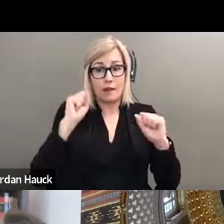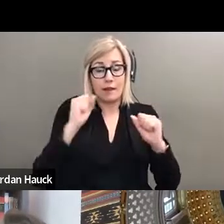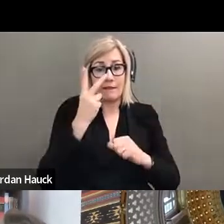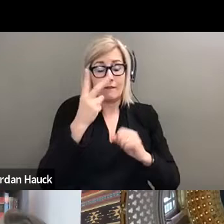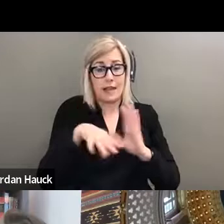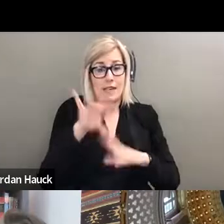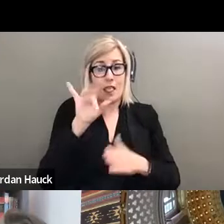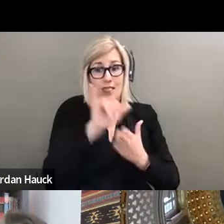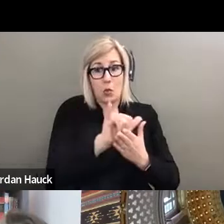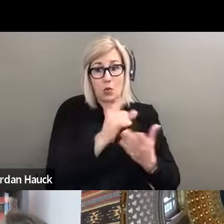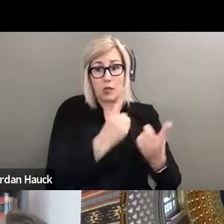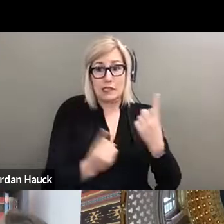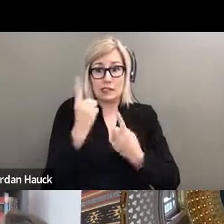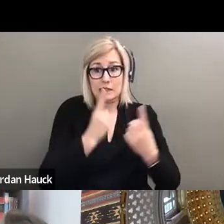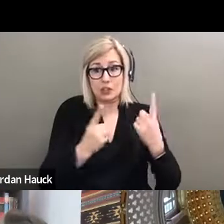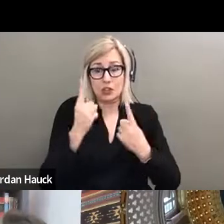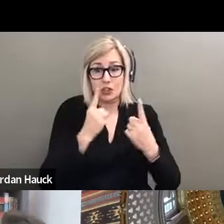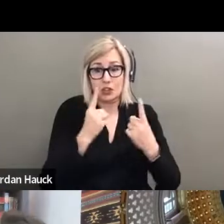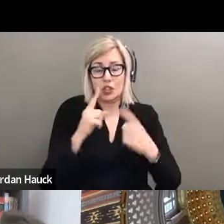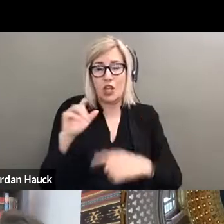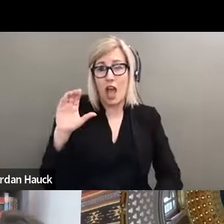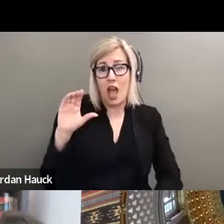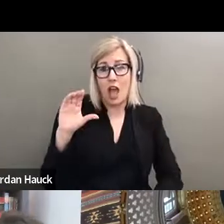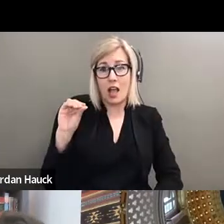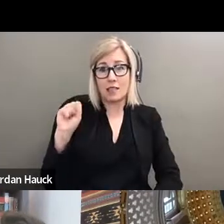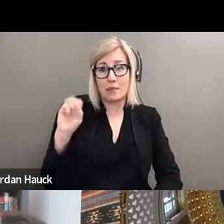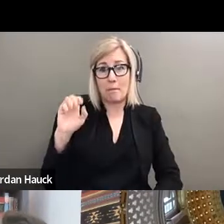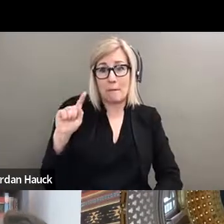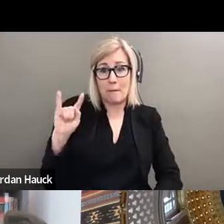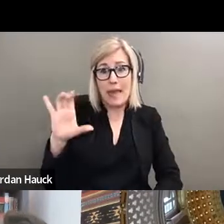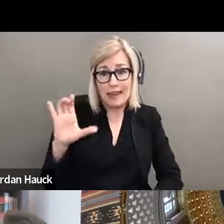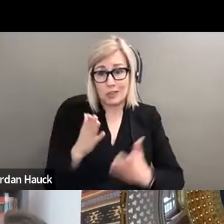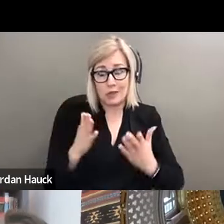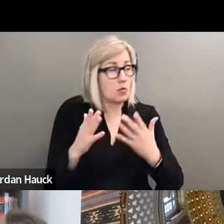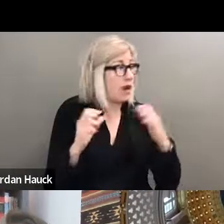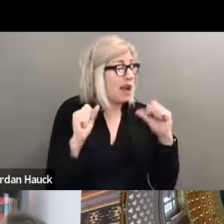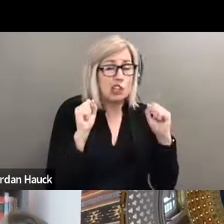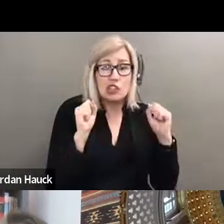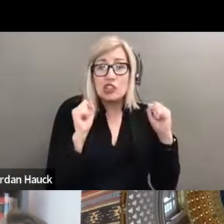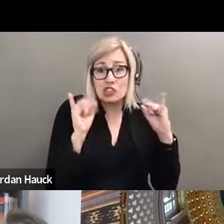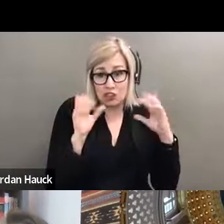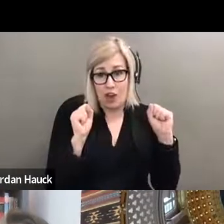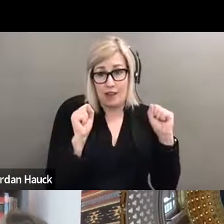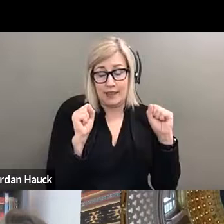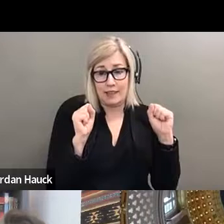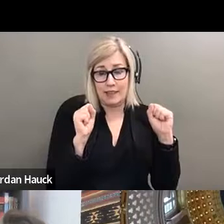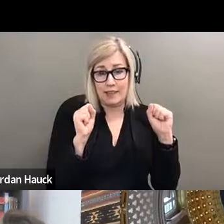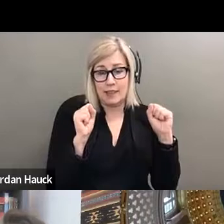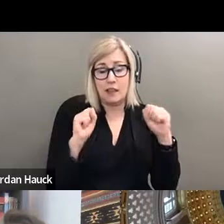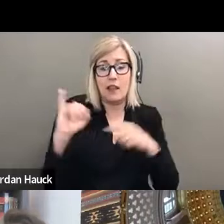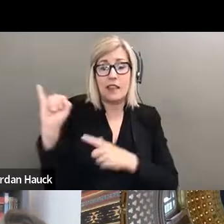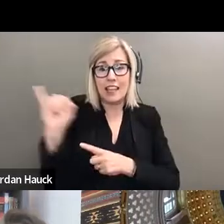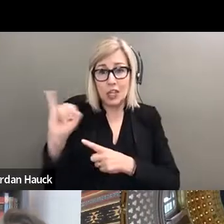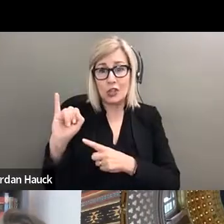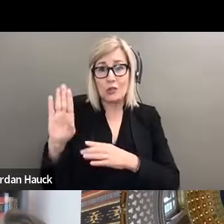were considered cosmetic services, which is shocking. The insurance